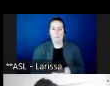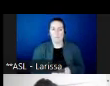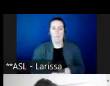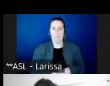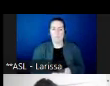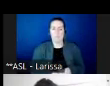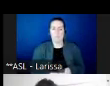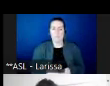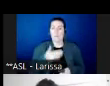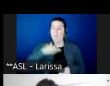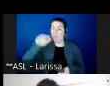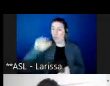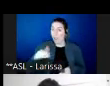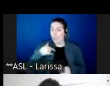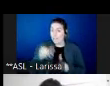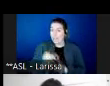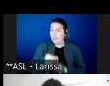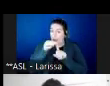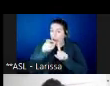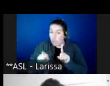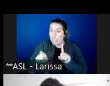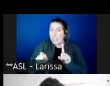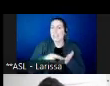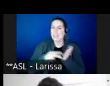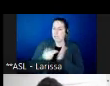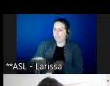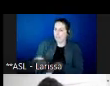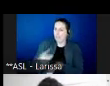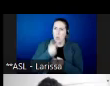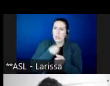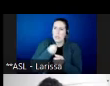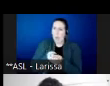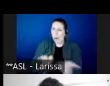children with special needs and other families.